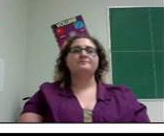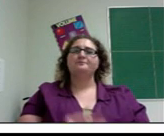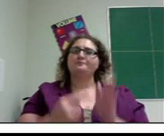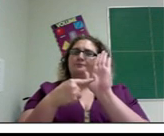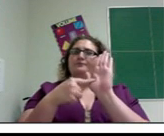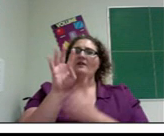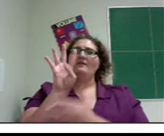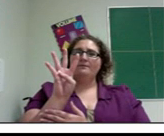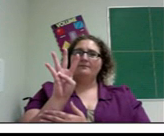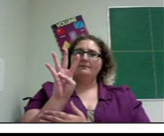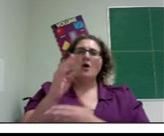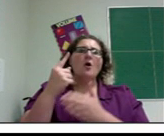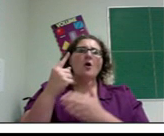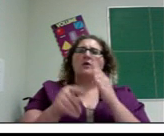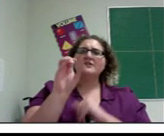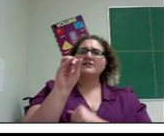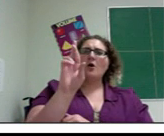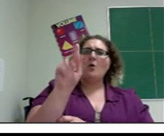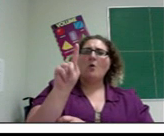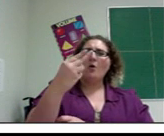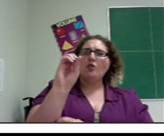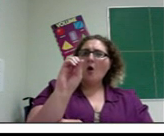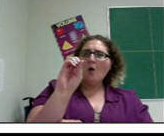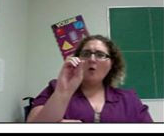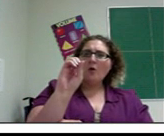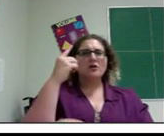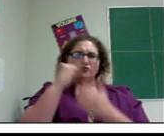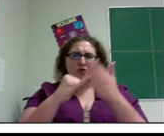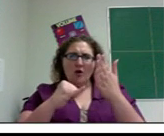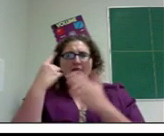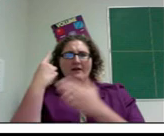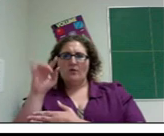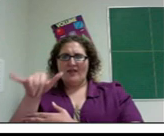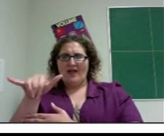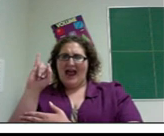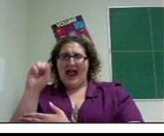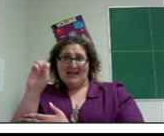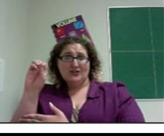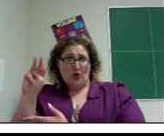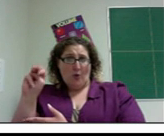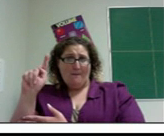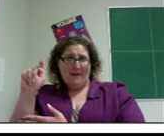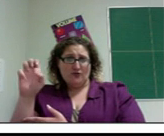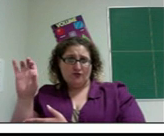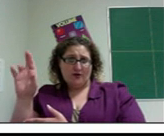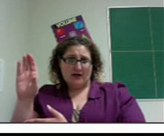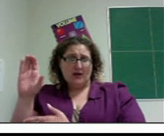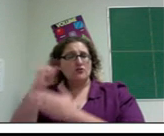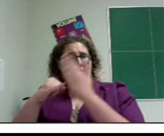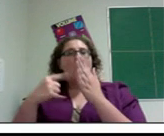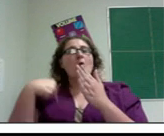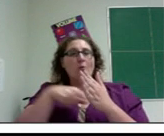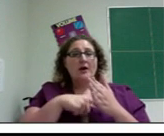drawing for this isometric drawing at the right? We're going to actually make this shape right here out of cubes that link